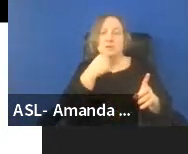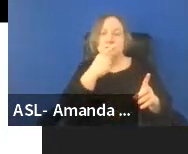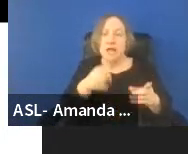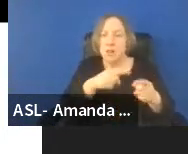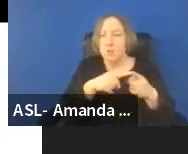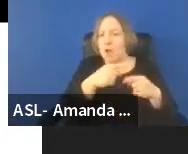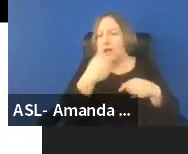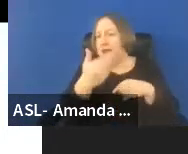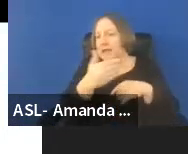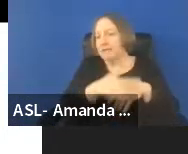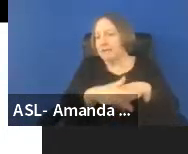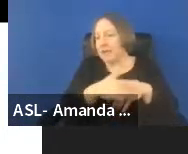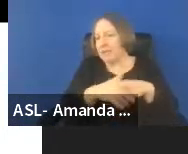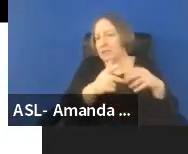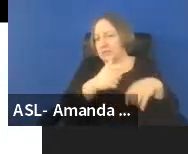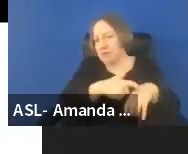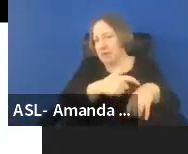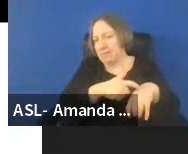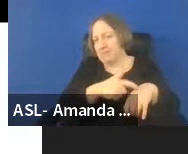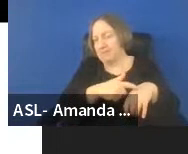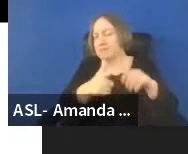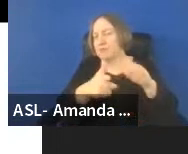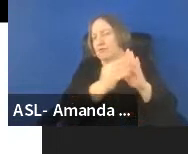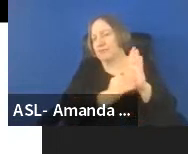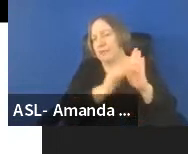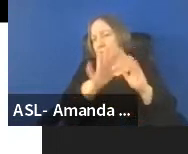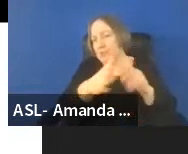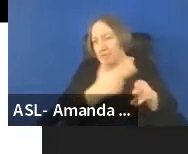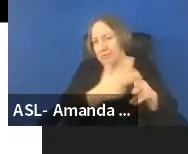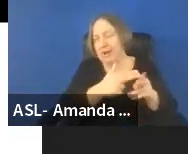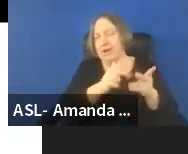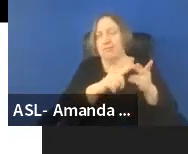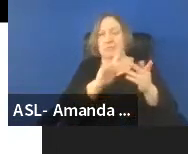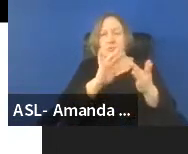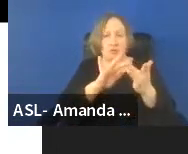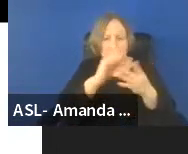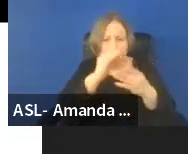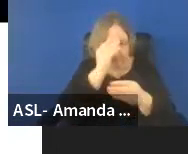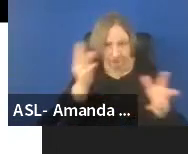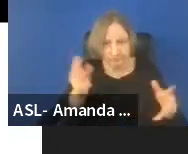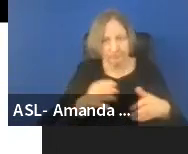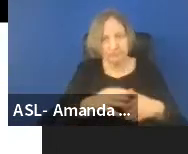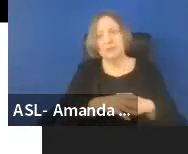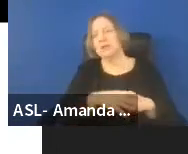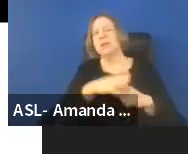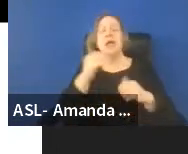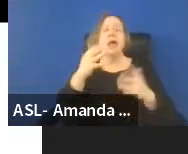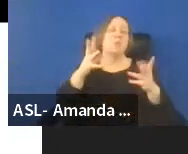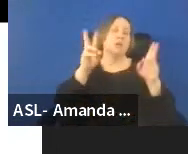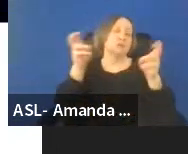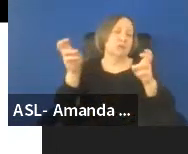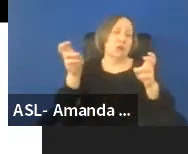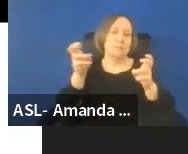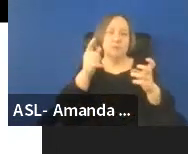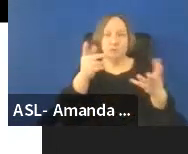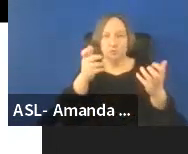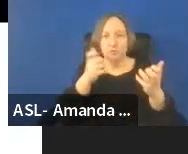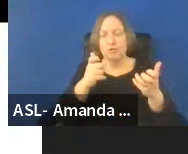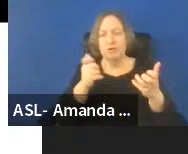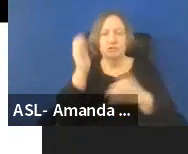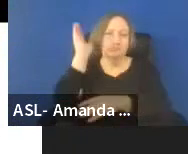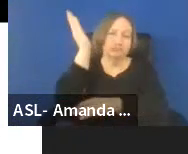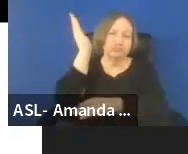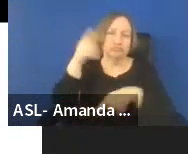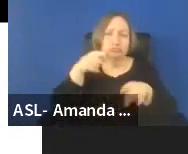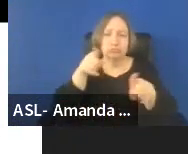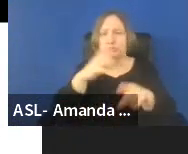spot is and asks you to fill out your name, contact information, and the topic you want to present to